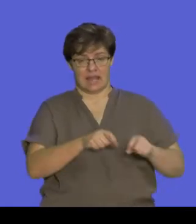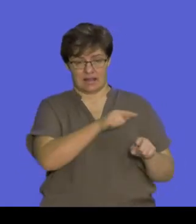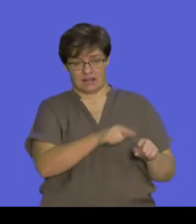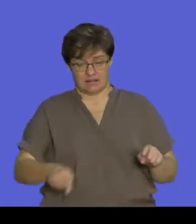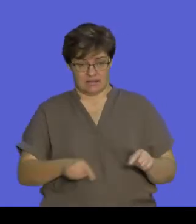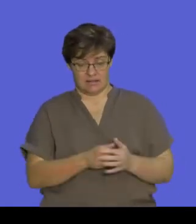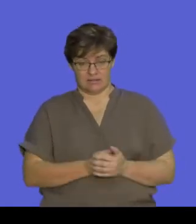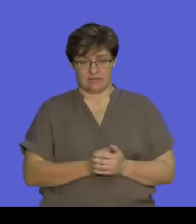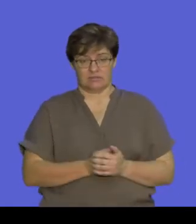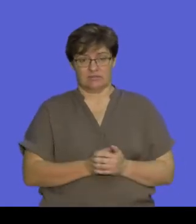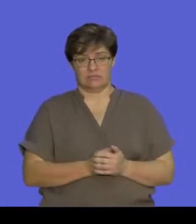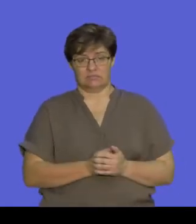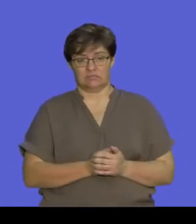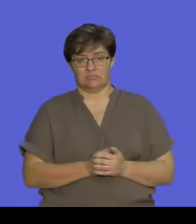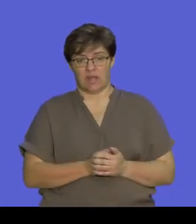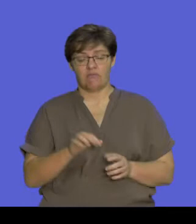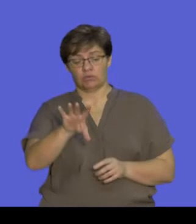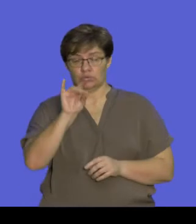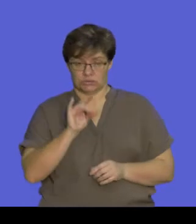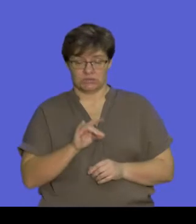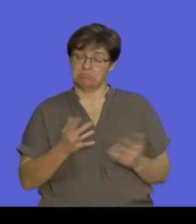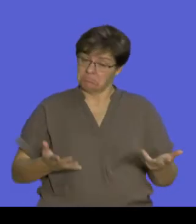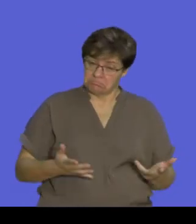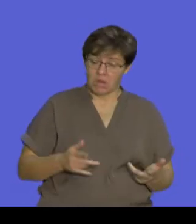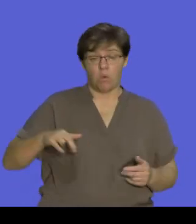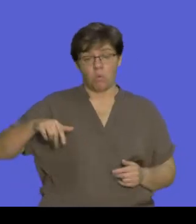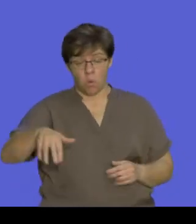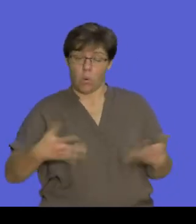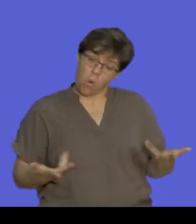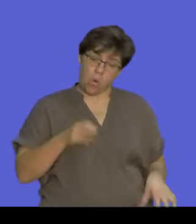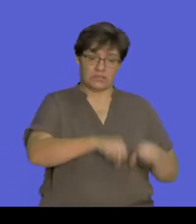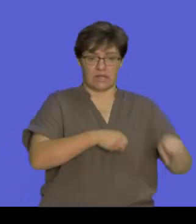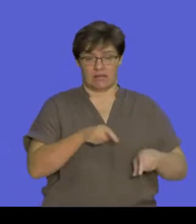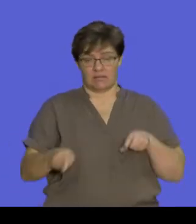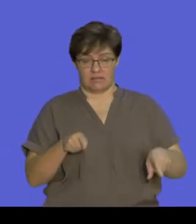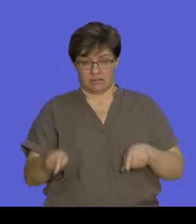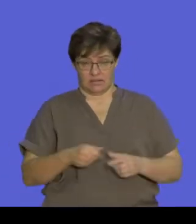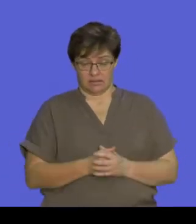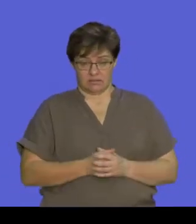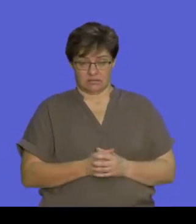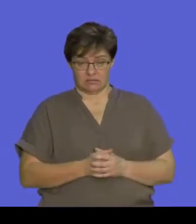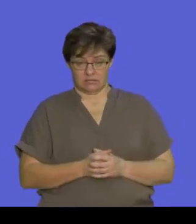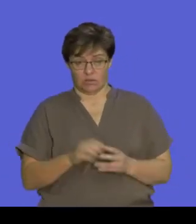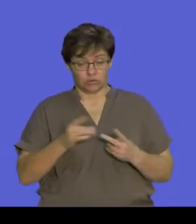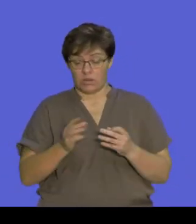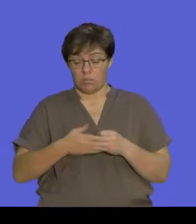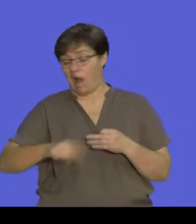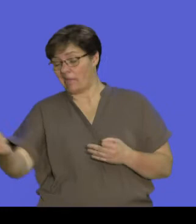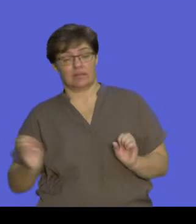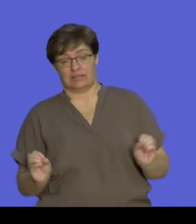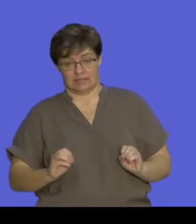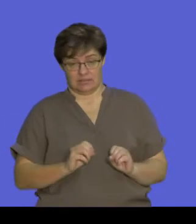line. There's a choice. He can either walk or cycle. There's no other choice. These